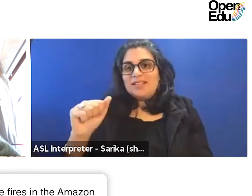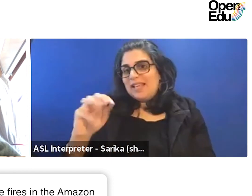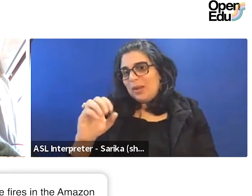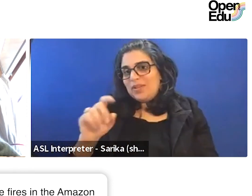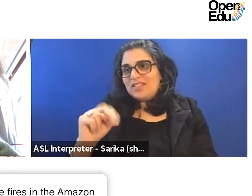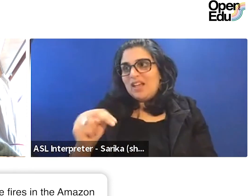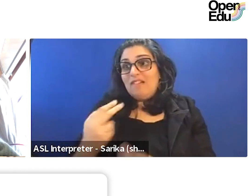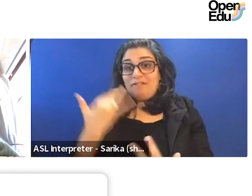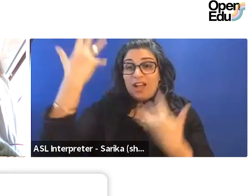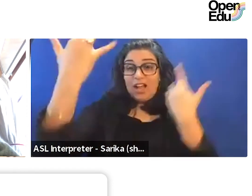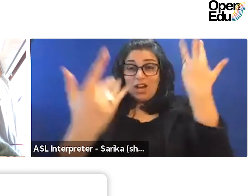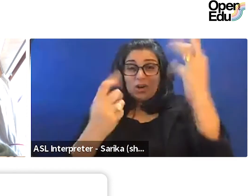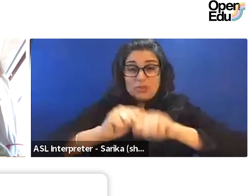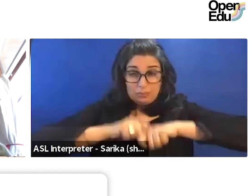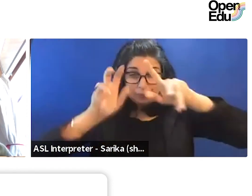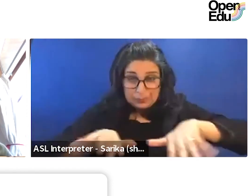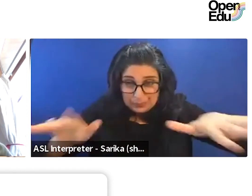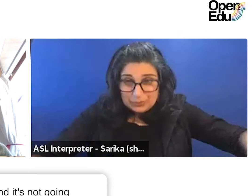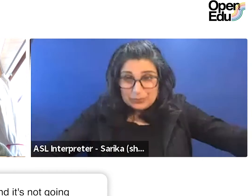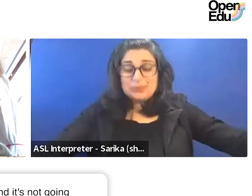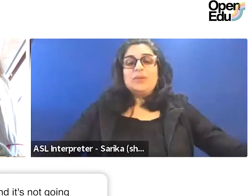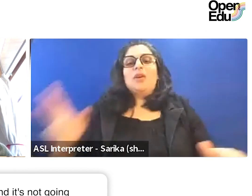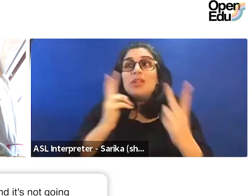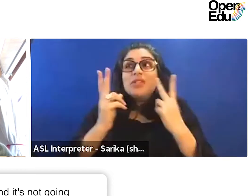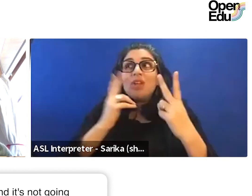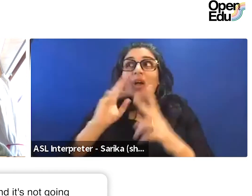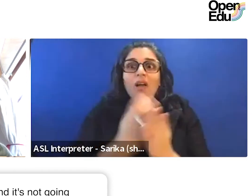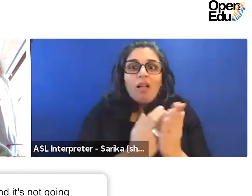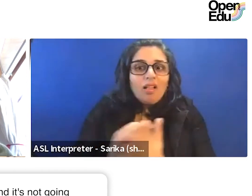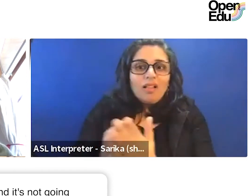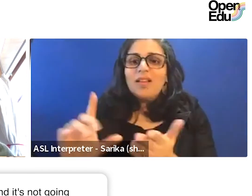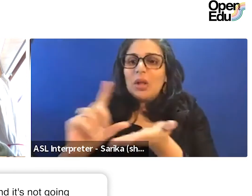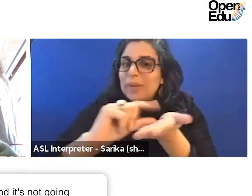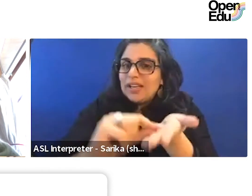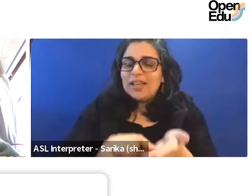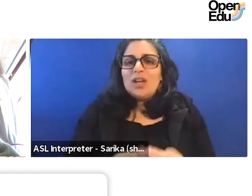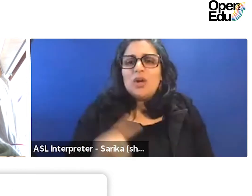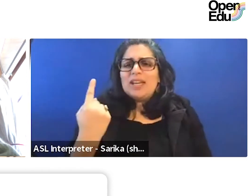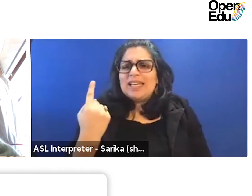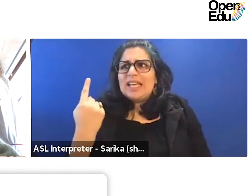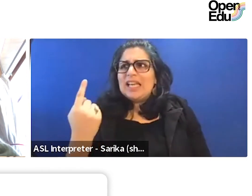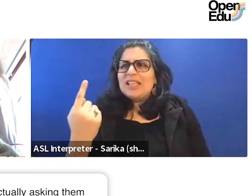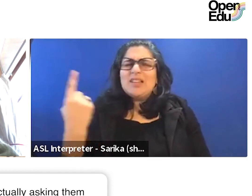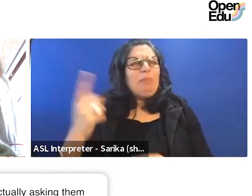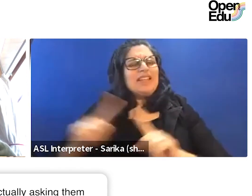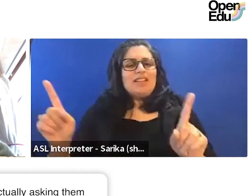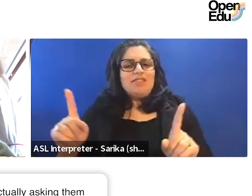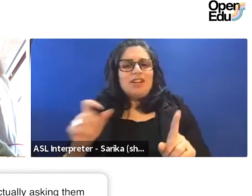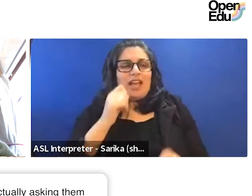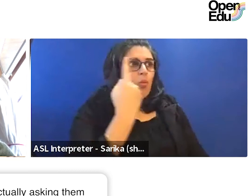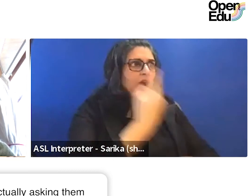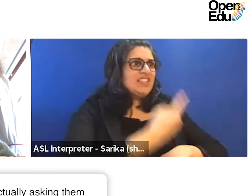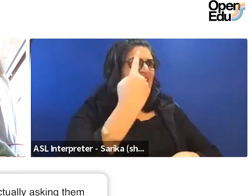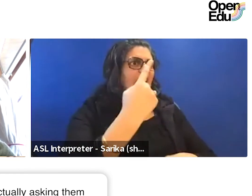viral. And we need something different than that. And it's not going to be a single day shamed on social media. It's actually asking